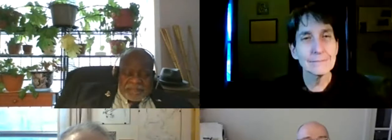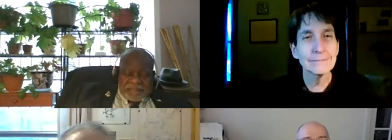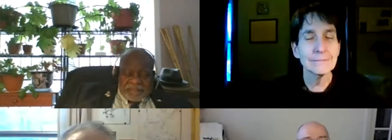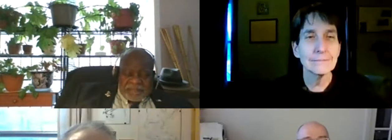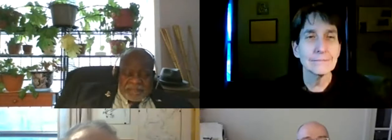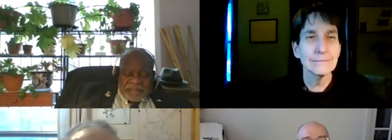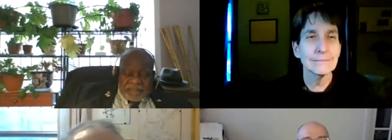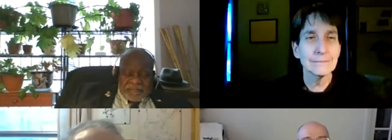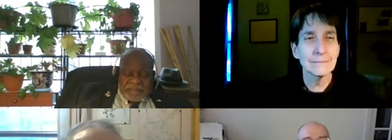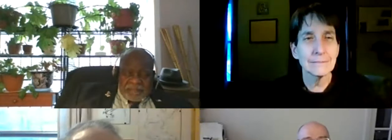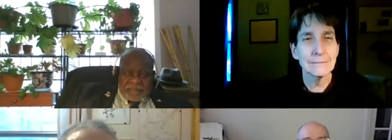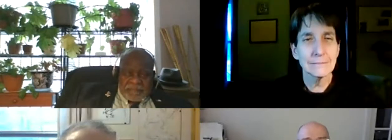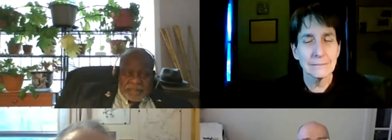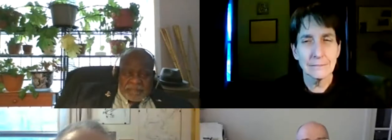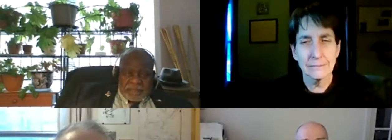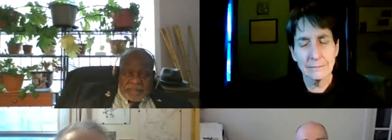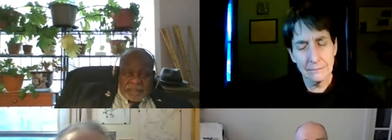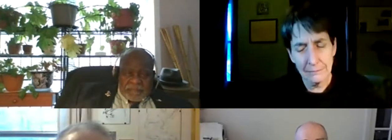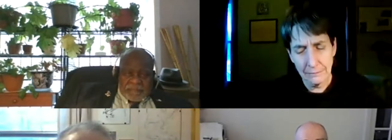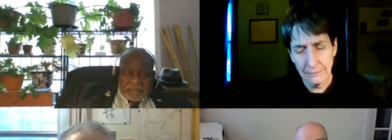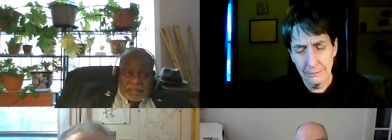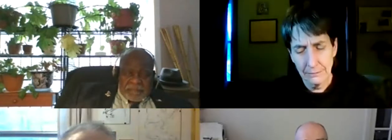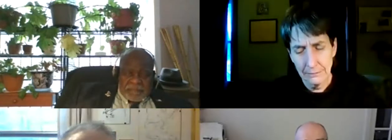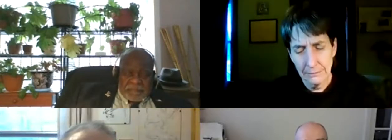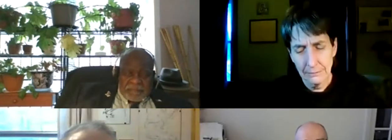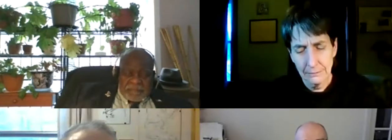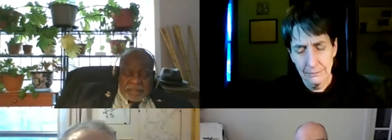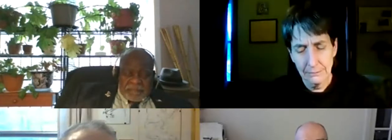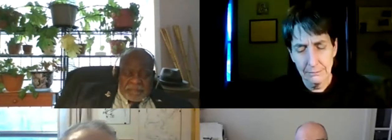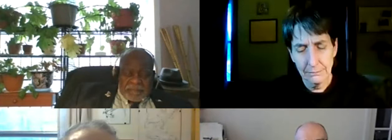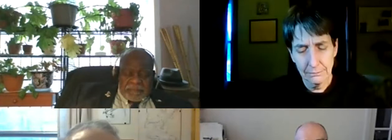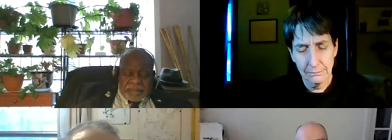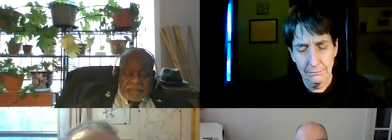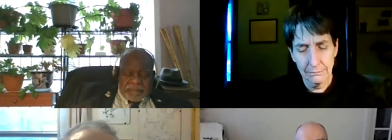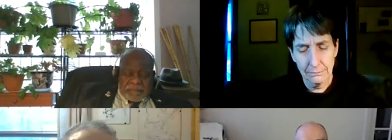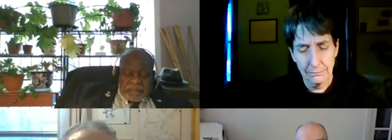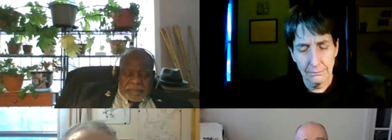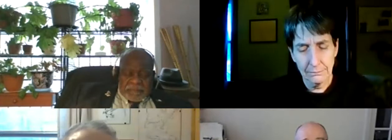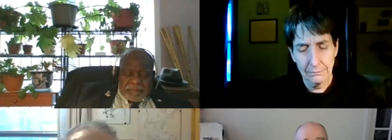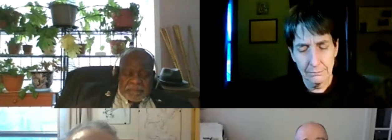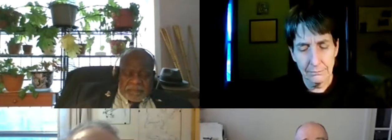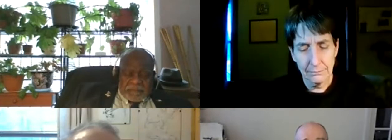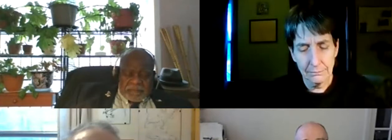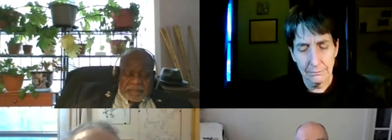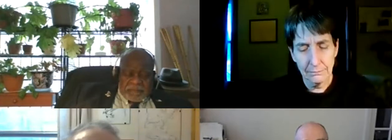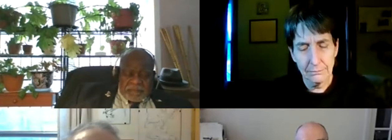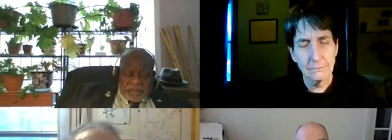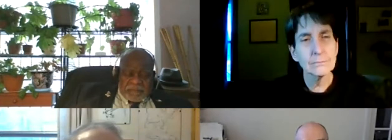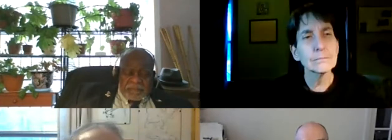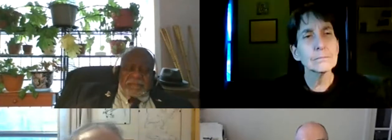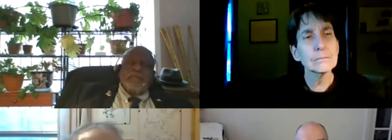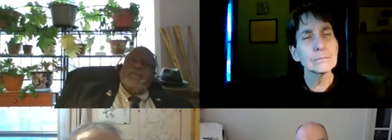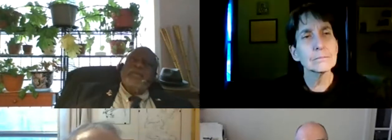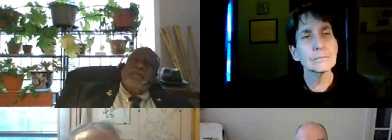and here Tracy Rue of Plainfield asks, accessing social benefits, mental health help,